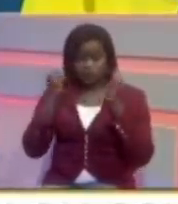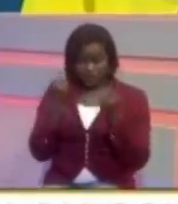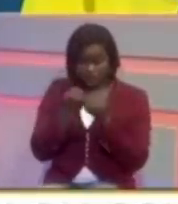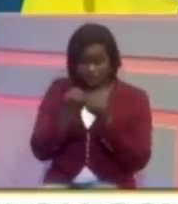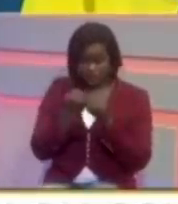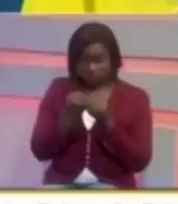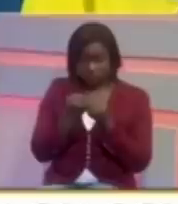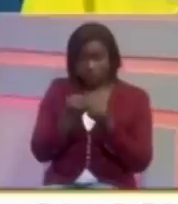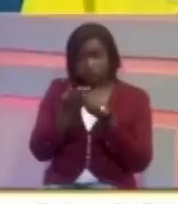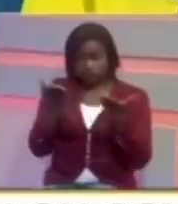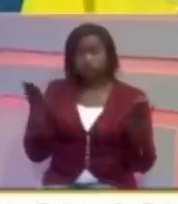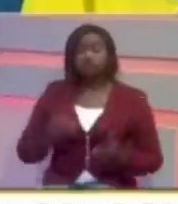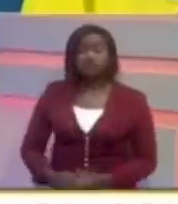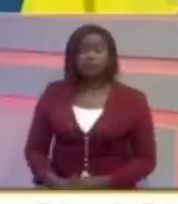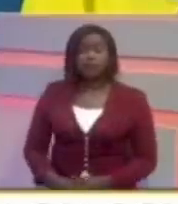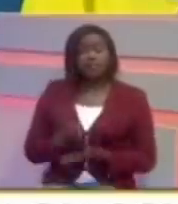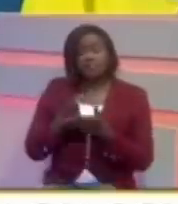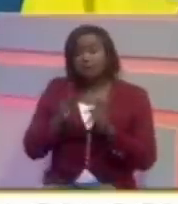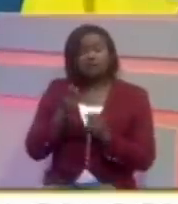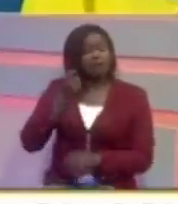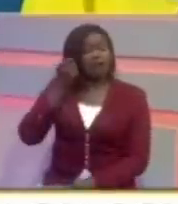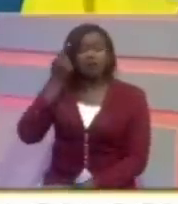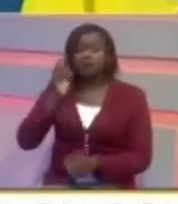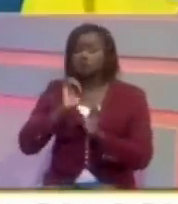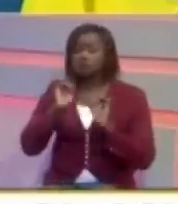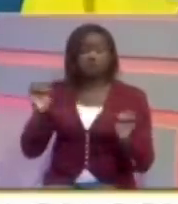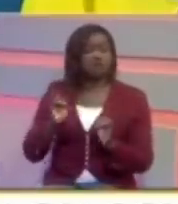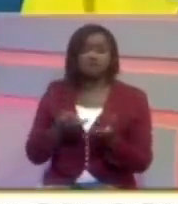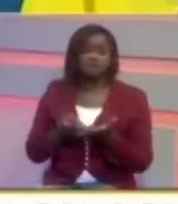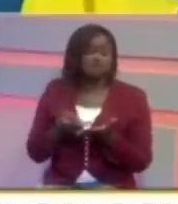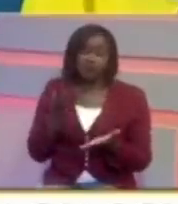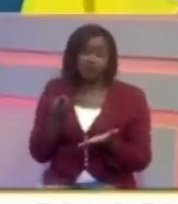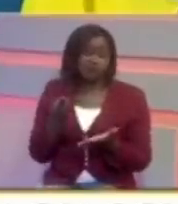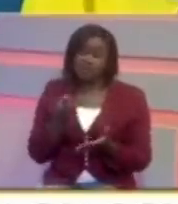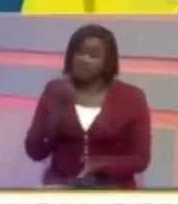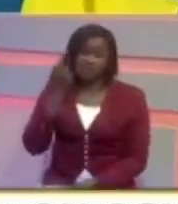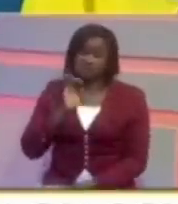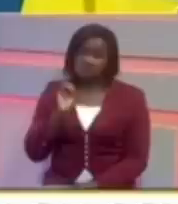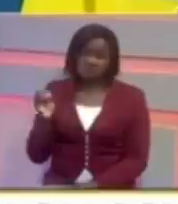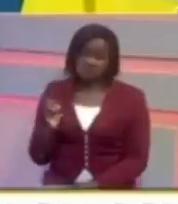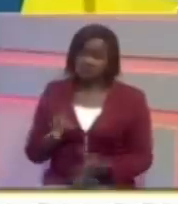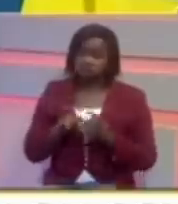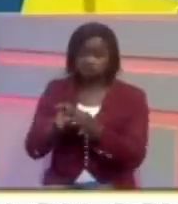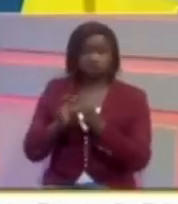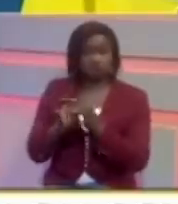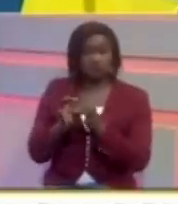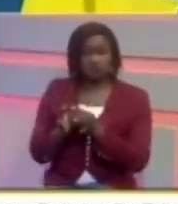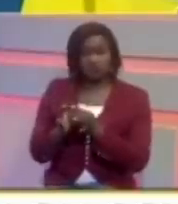who don't understand the value of cooperating with